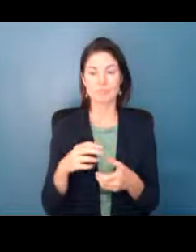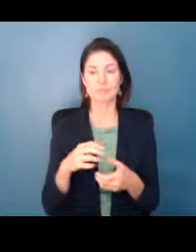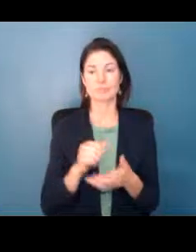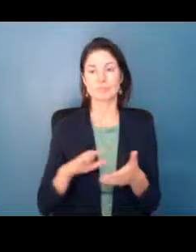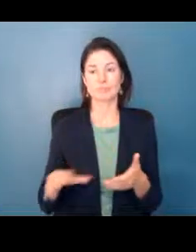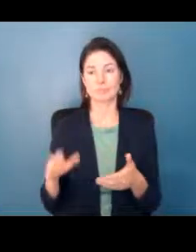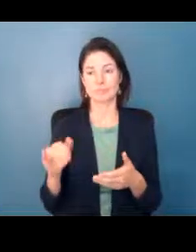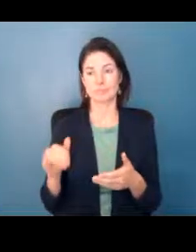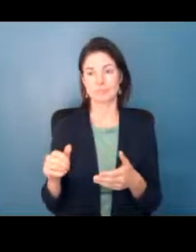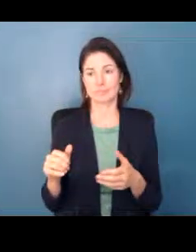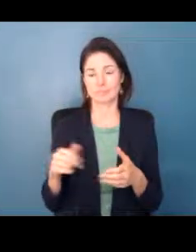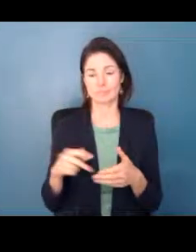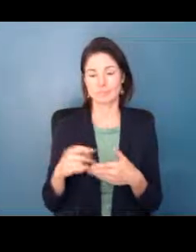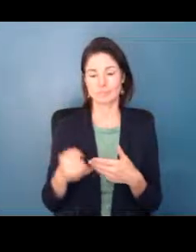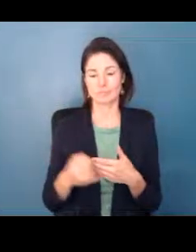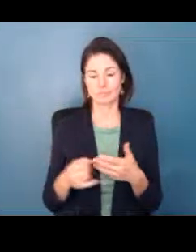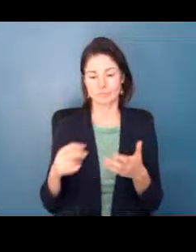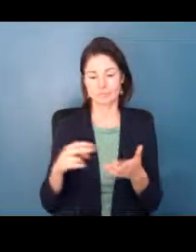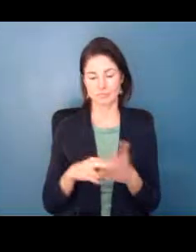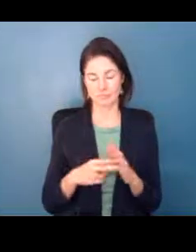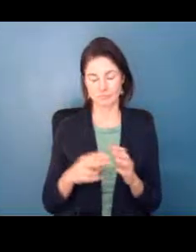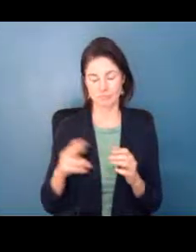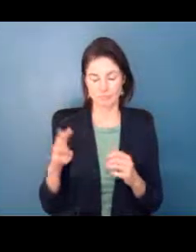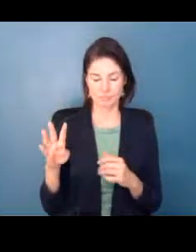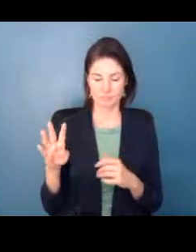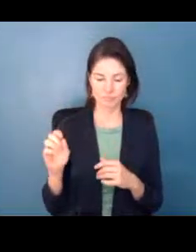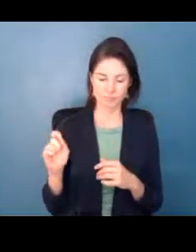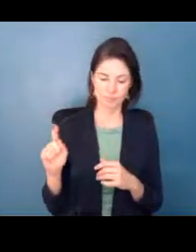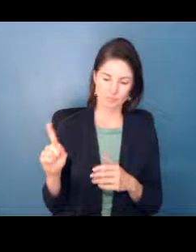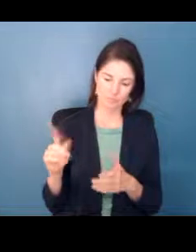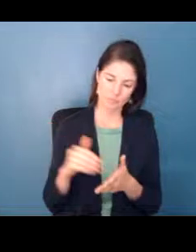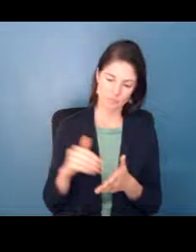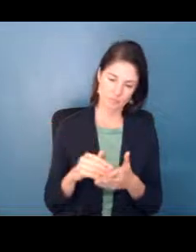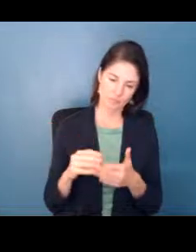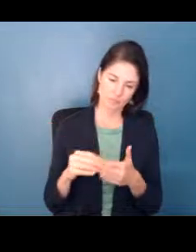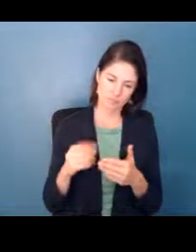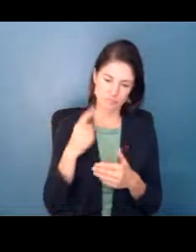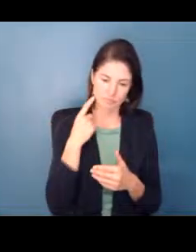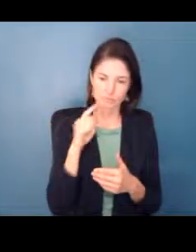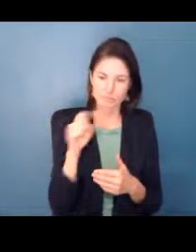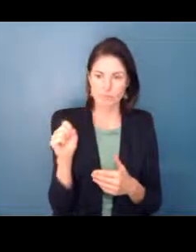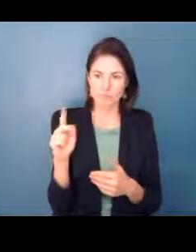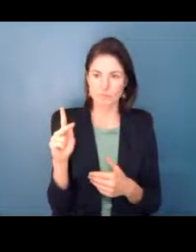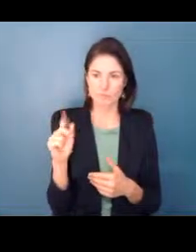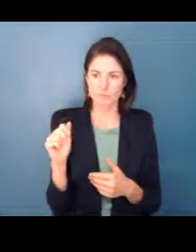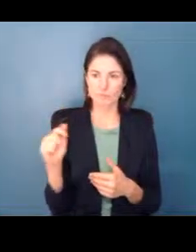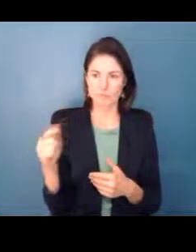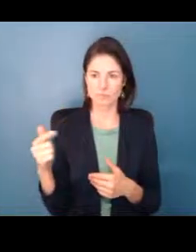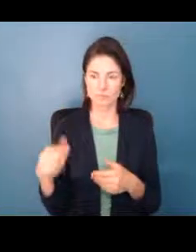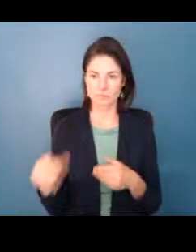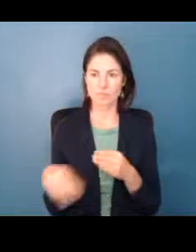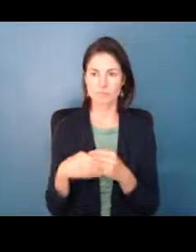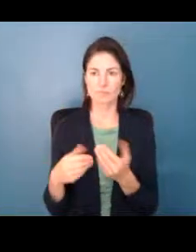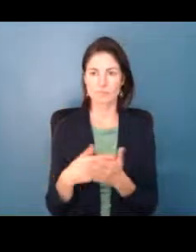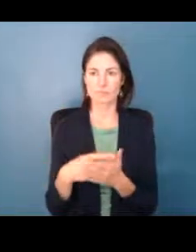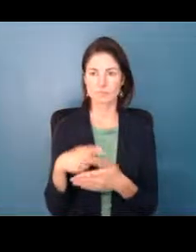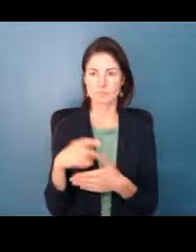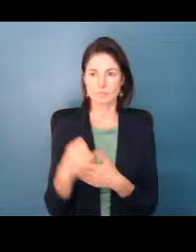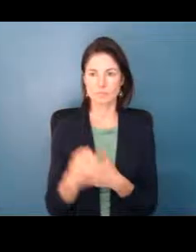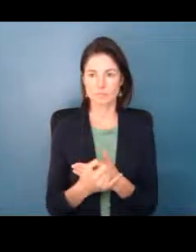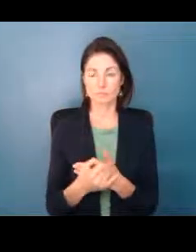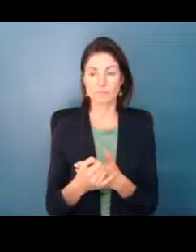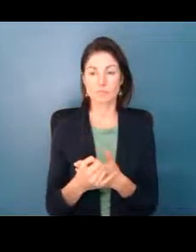provides $401,000 in available funds for SCAG to bring in another project. The project that SCAG is requesting